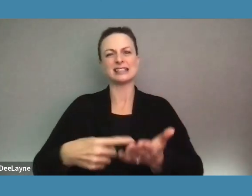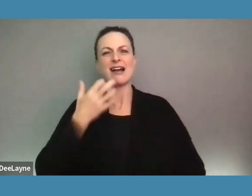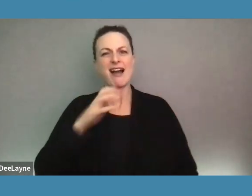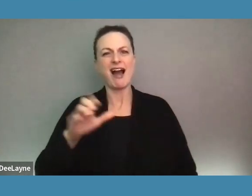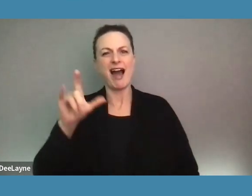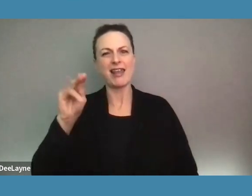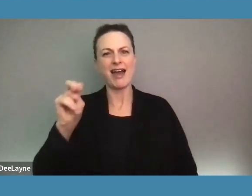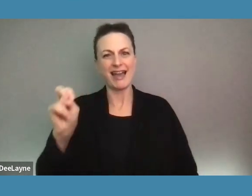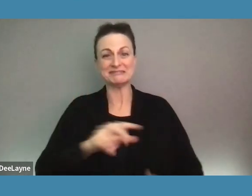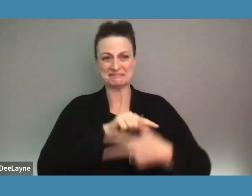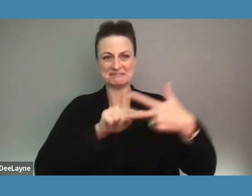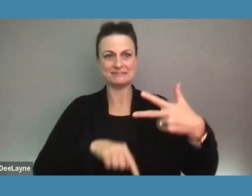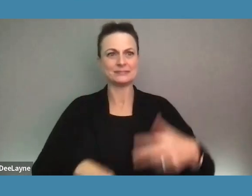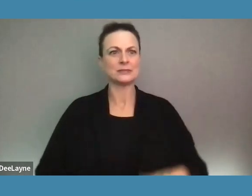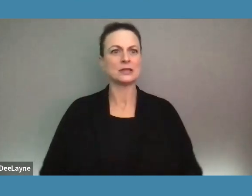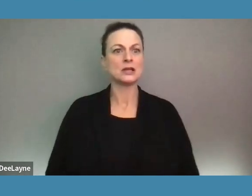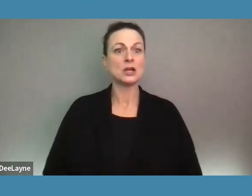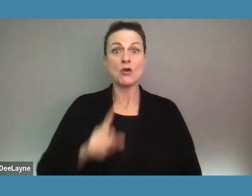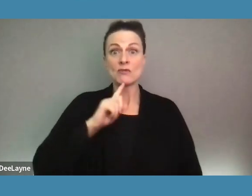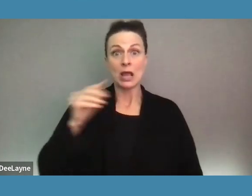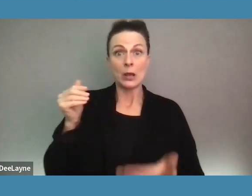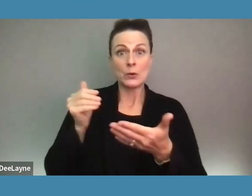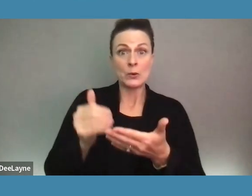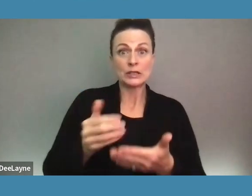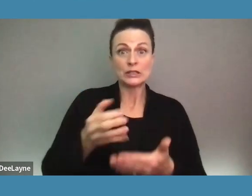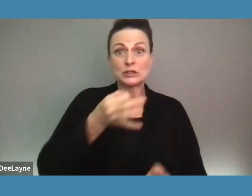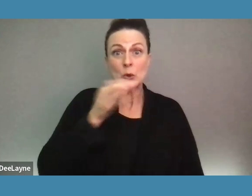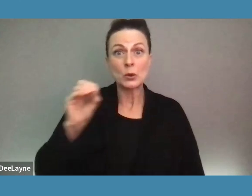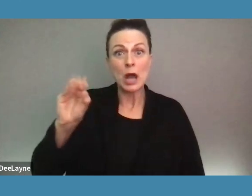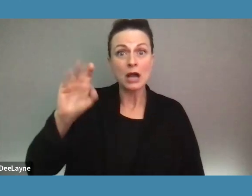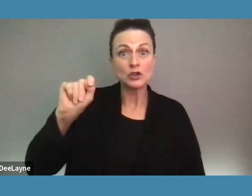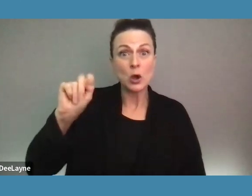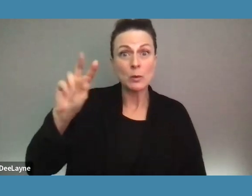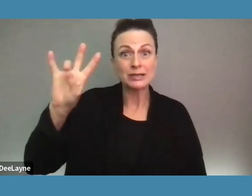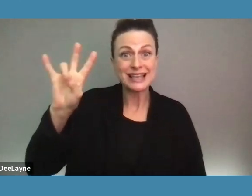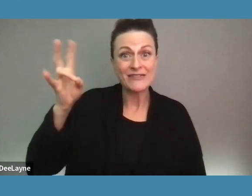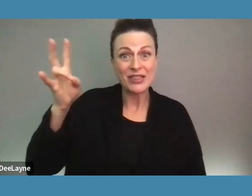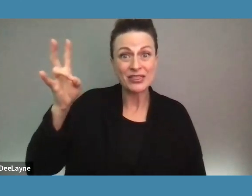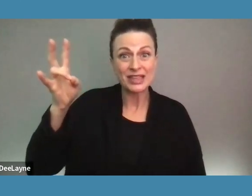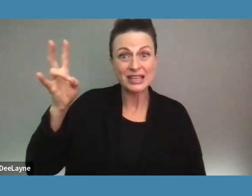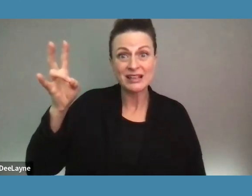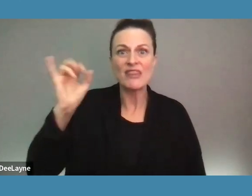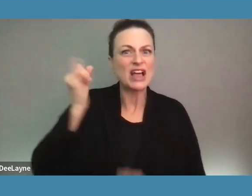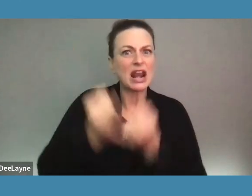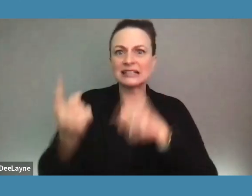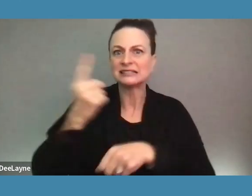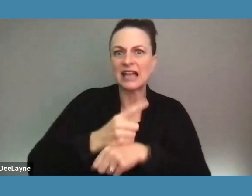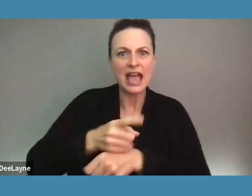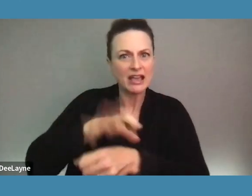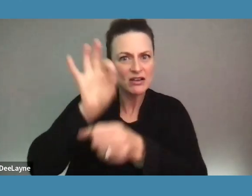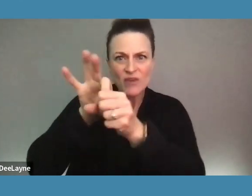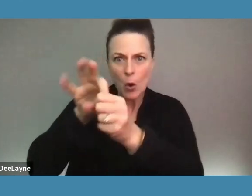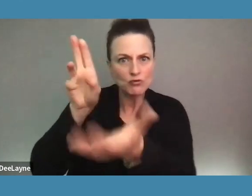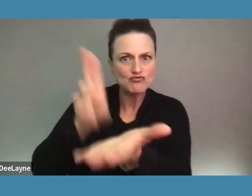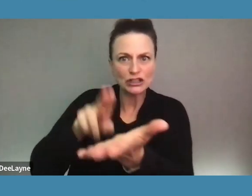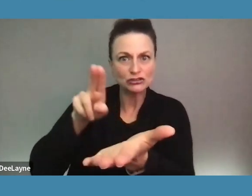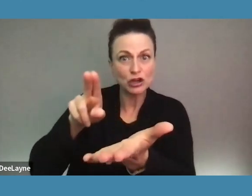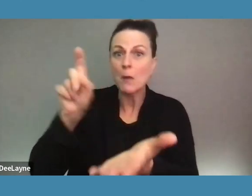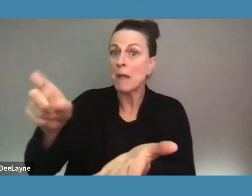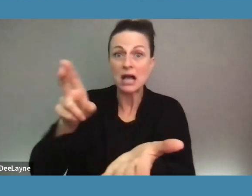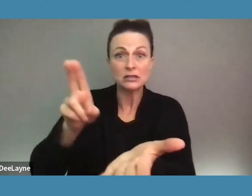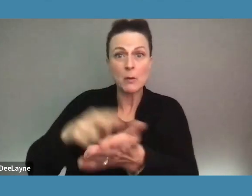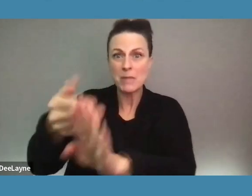So coming up really soon on October 7th is the deadline to register to vote. You have to be registered to